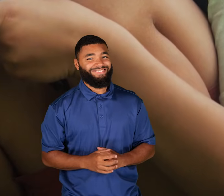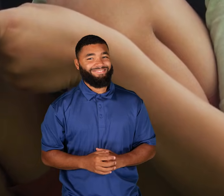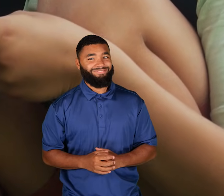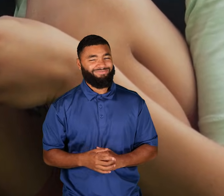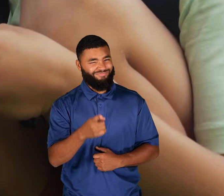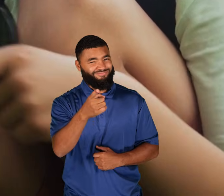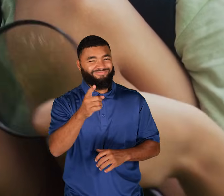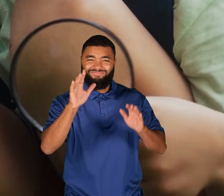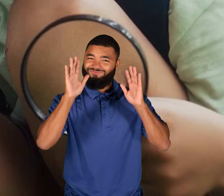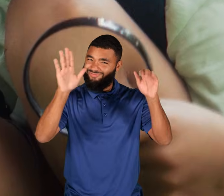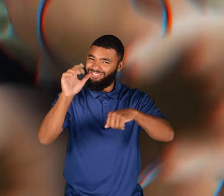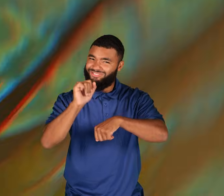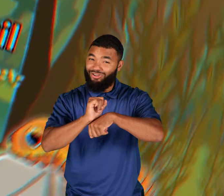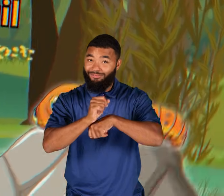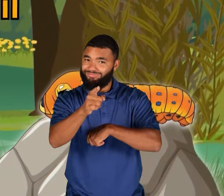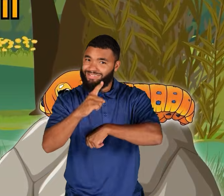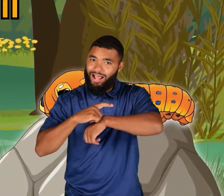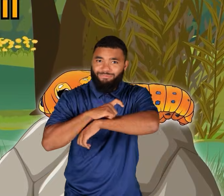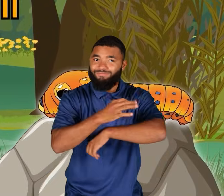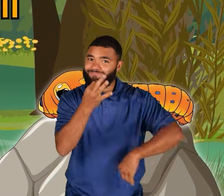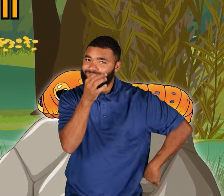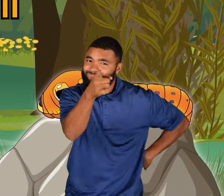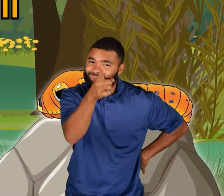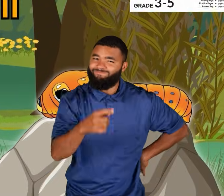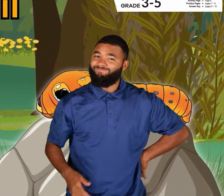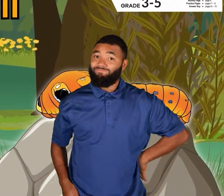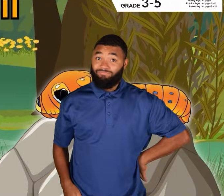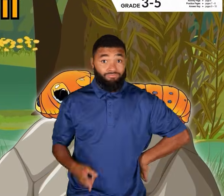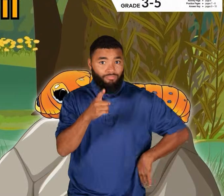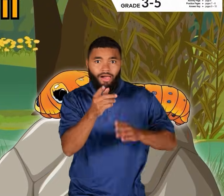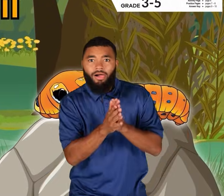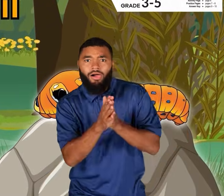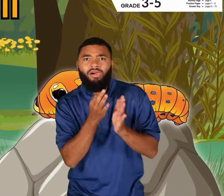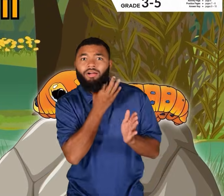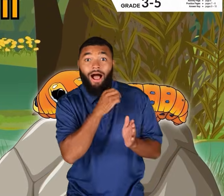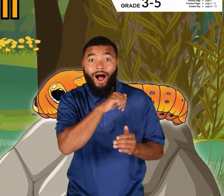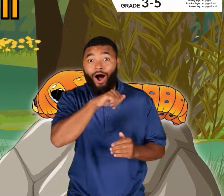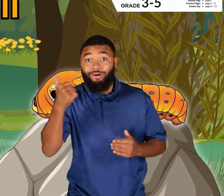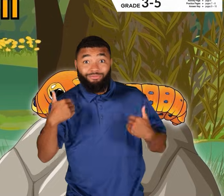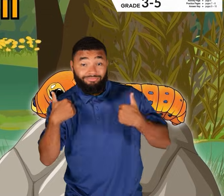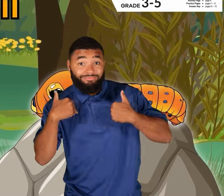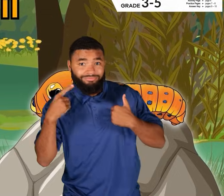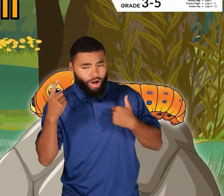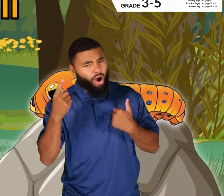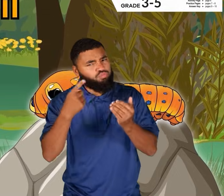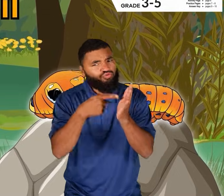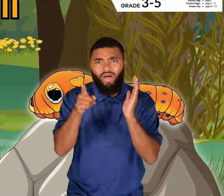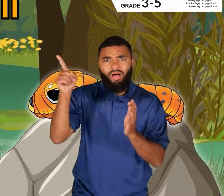Great work, caterpillar experts! If you are interested in cool facts about other creatures, make sure to check